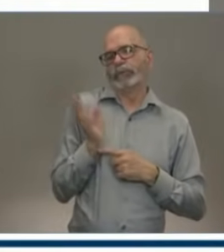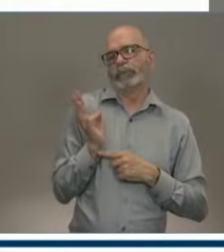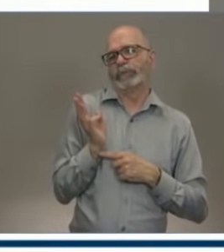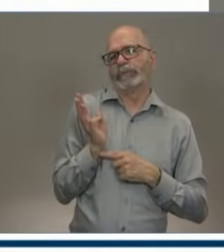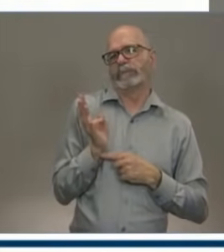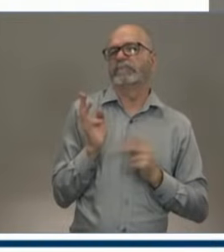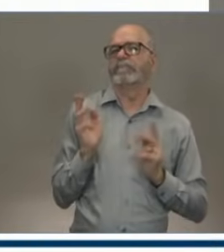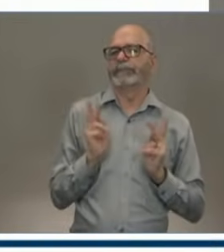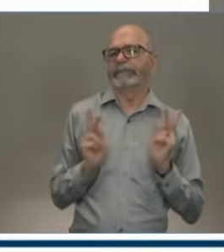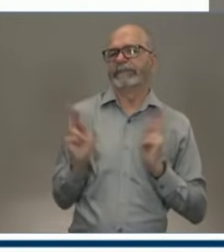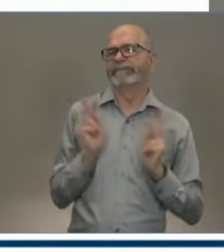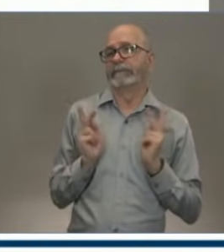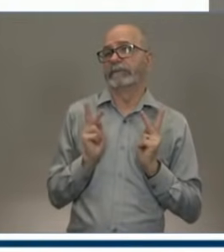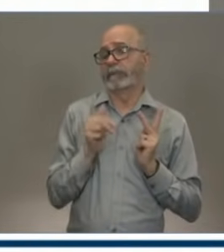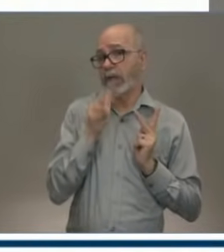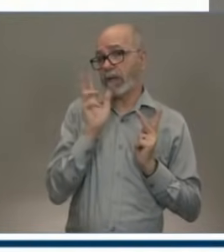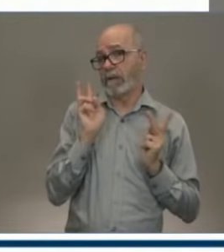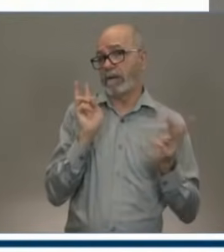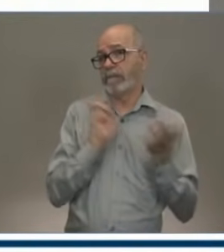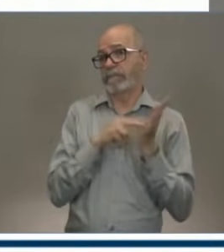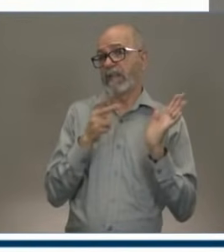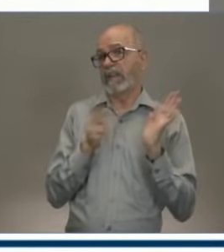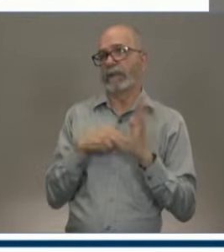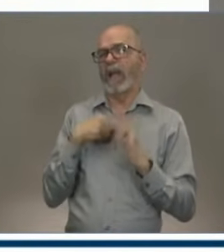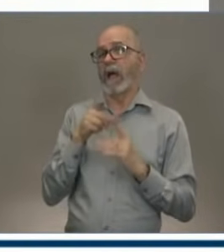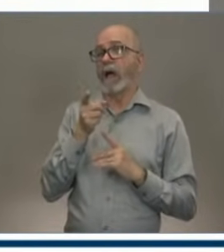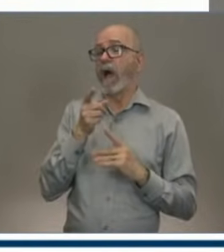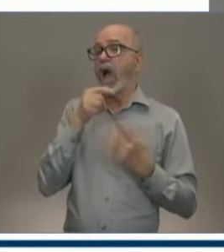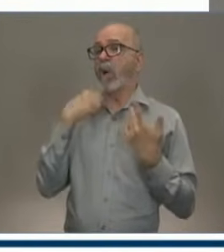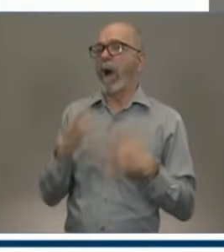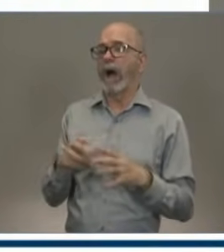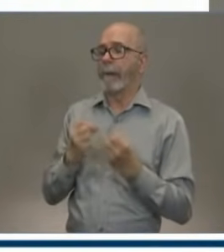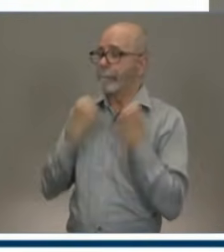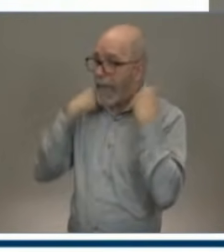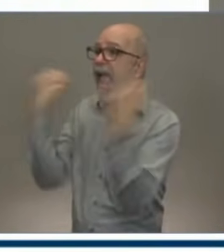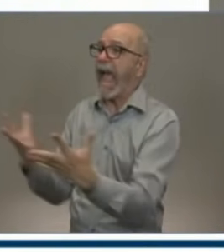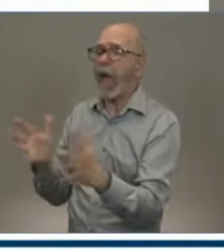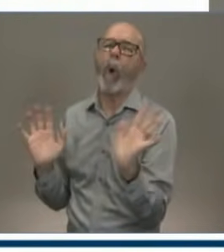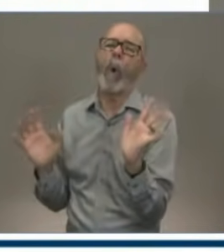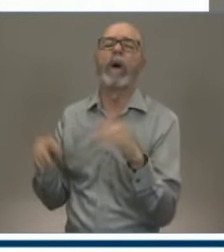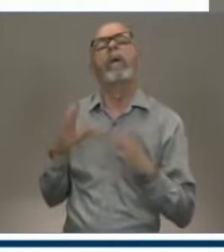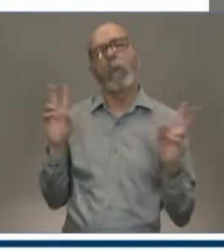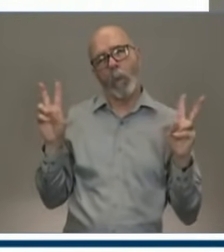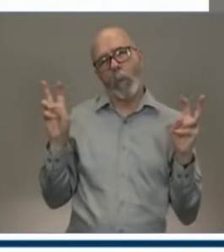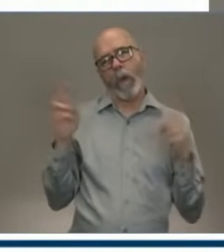is widespread, but I think it's important that Nova Scotians understand